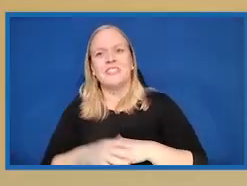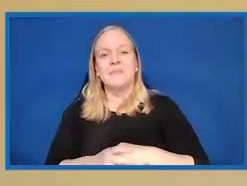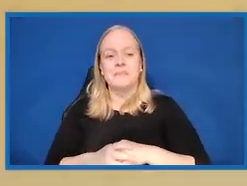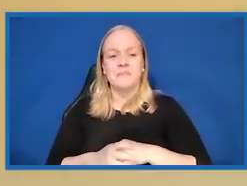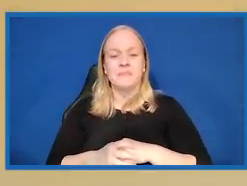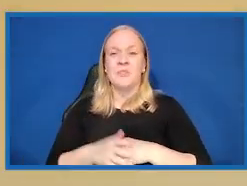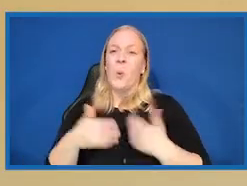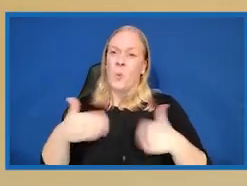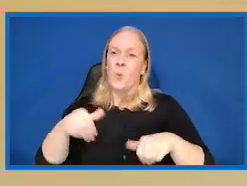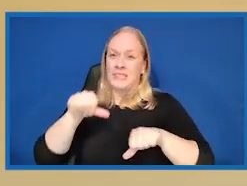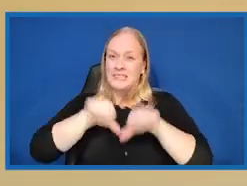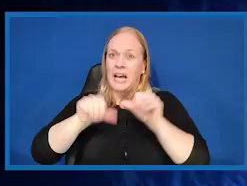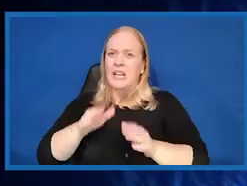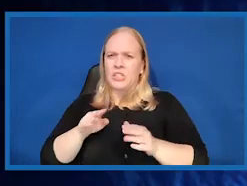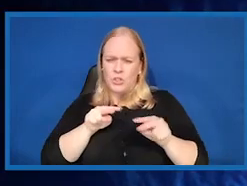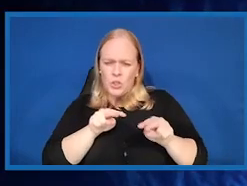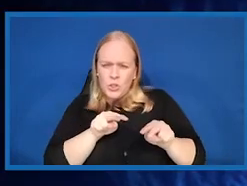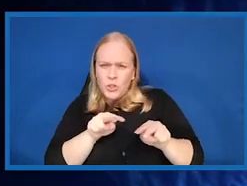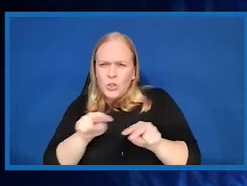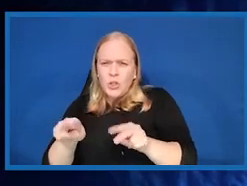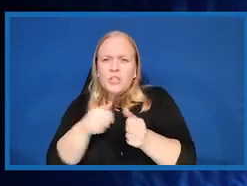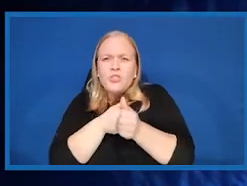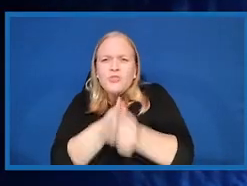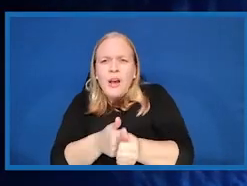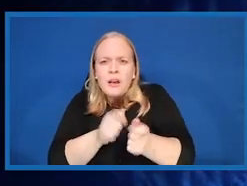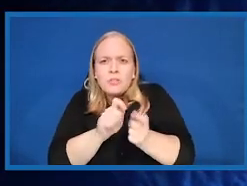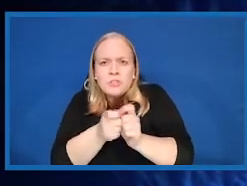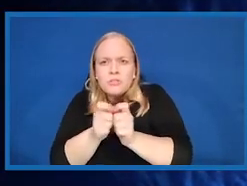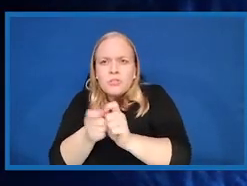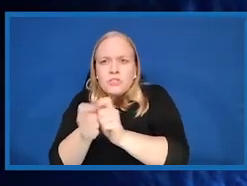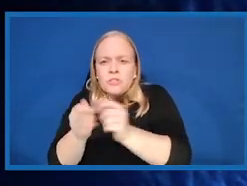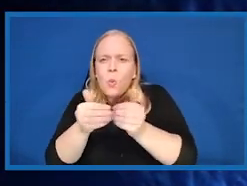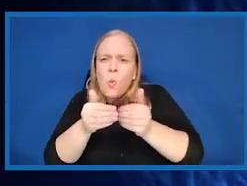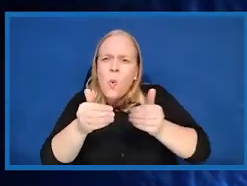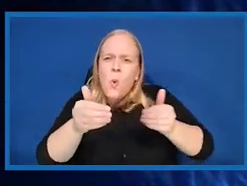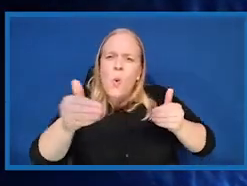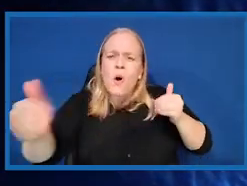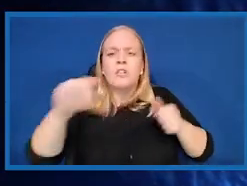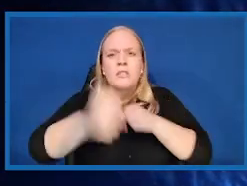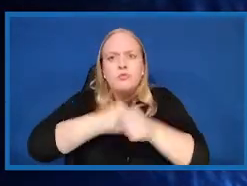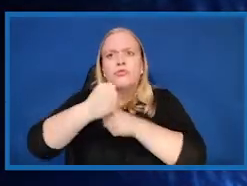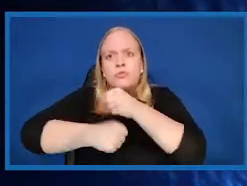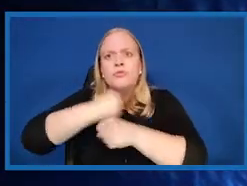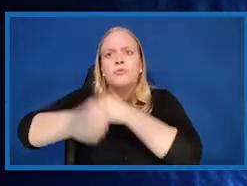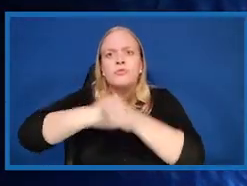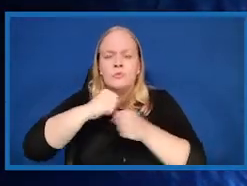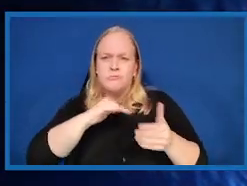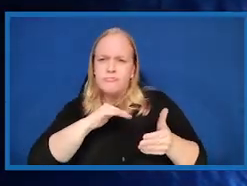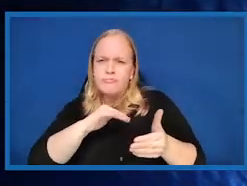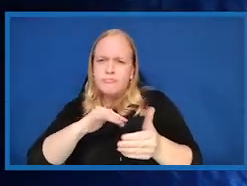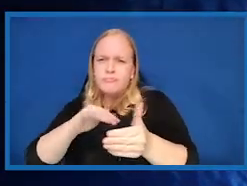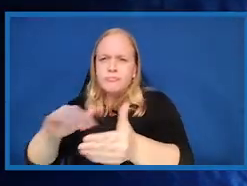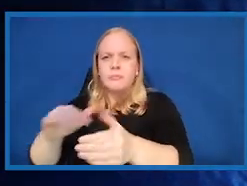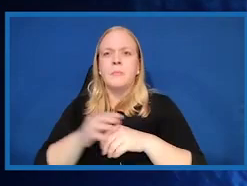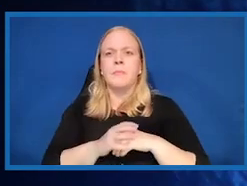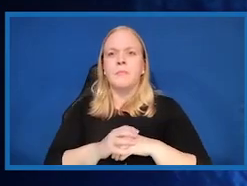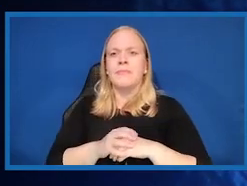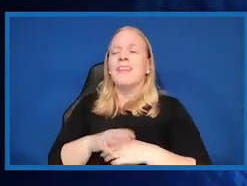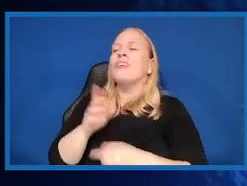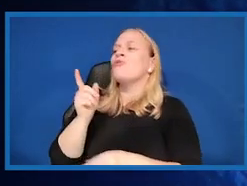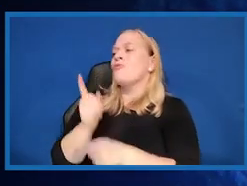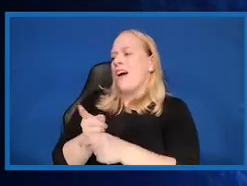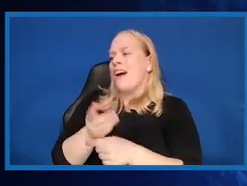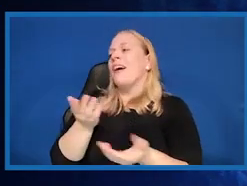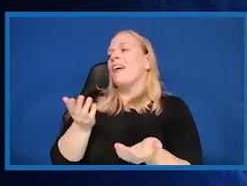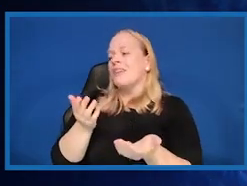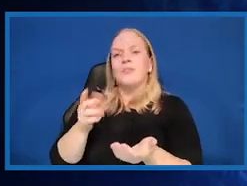very changes over a large amount of time, so many years. Right. Yeah. So it's